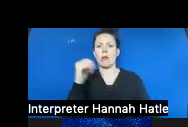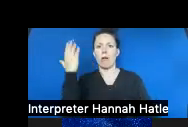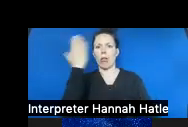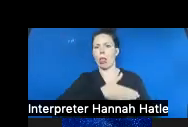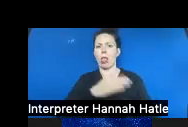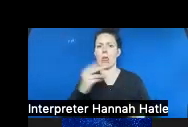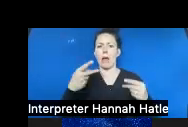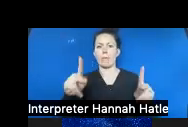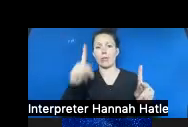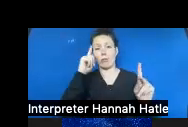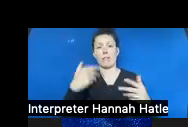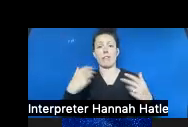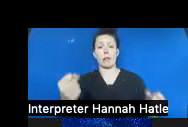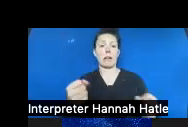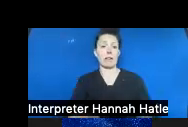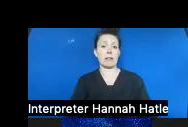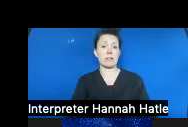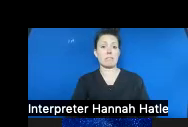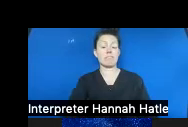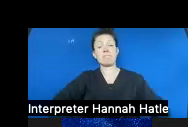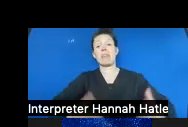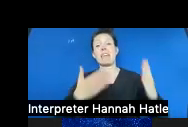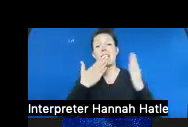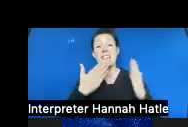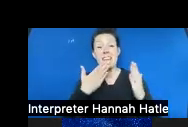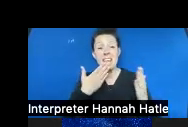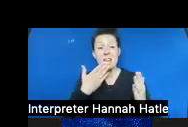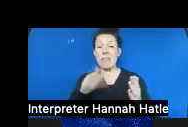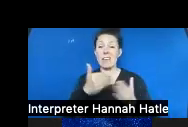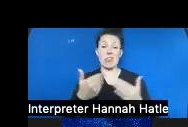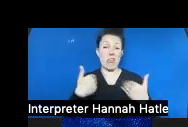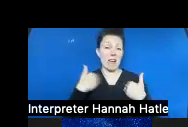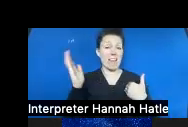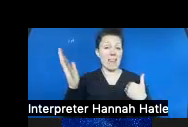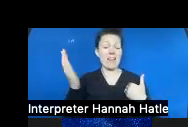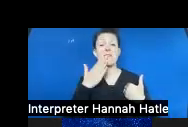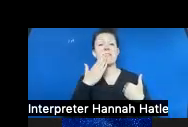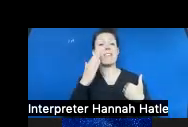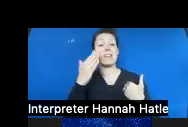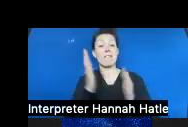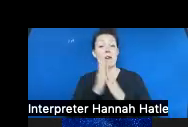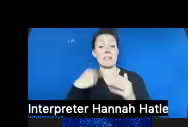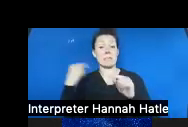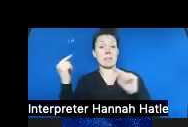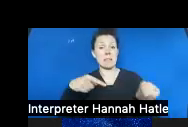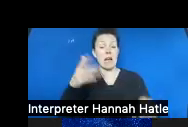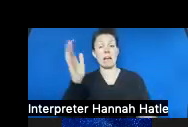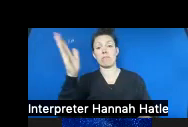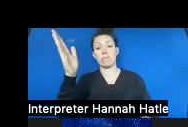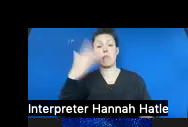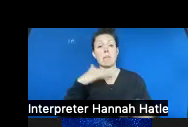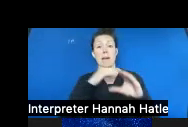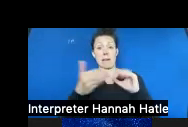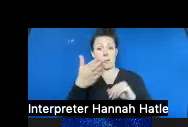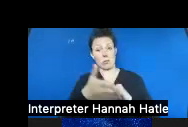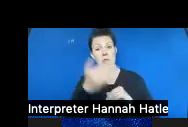Thank you. That's all I got. Wokula Tankta, thank you so much. Thank you for having me, Christine. And my email's there if you'd like